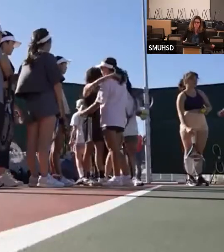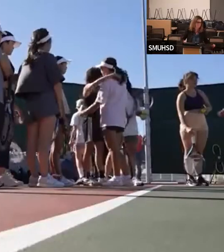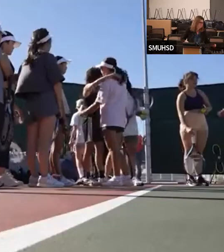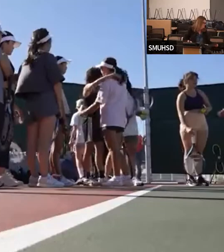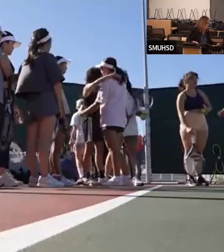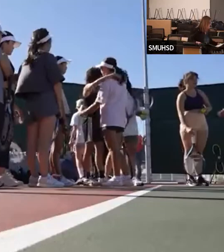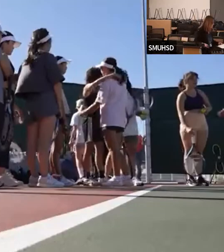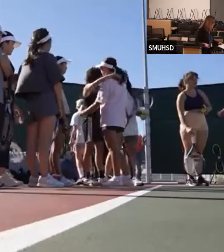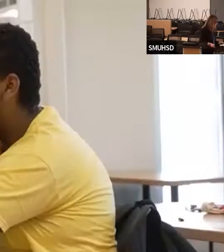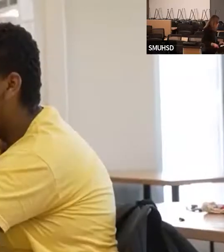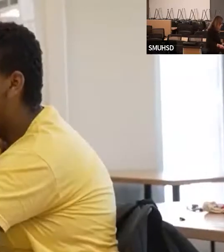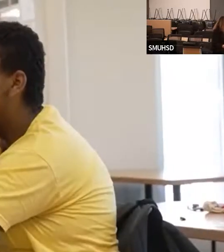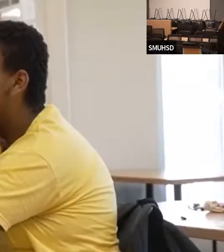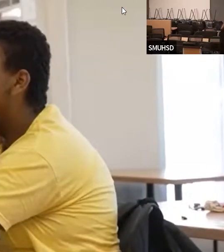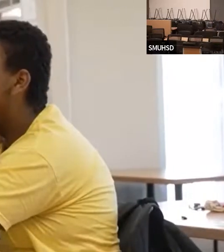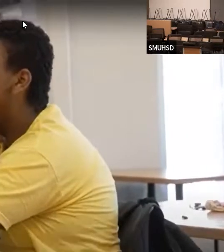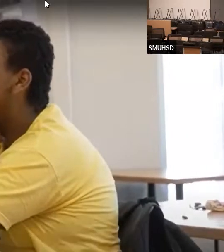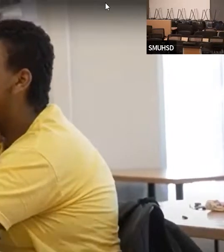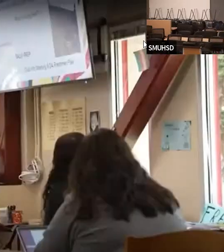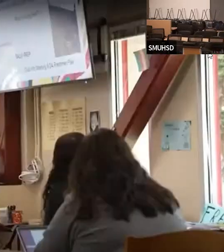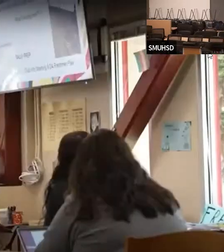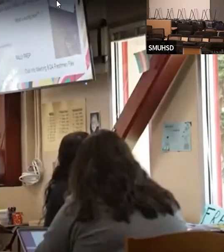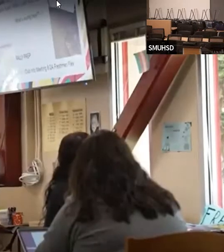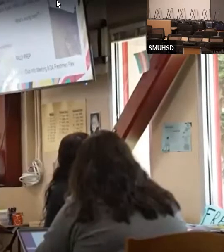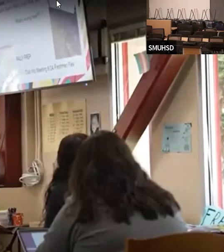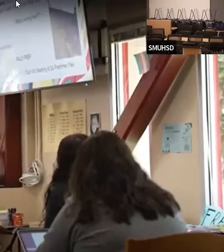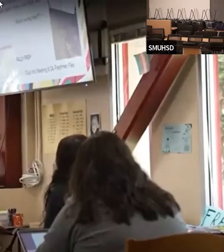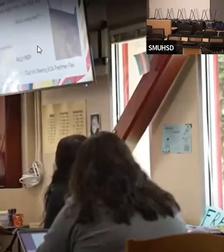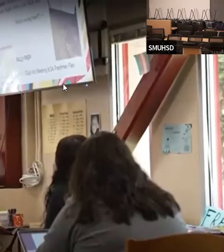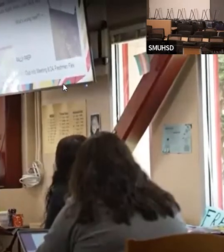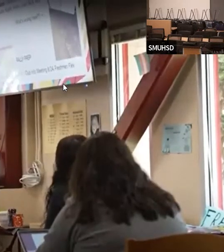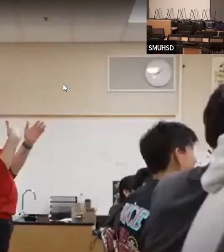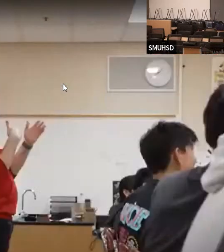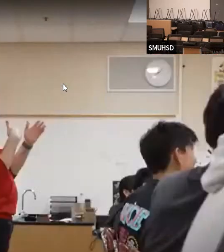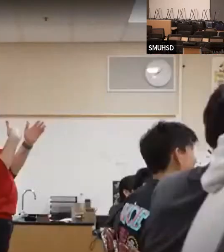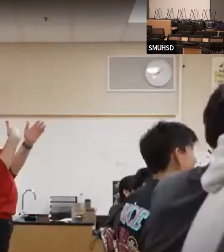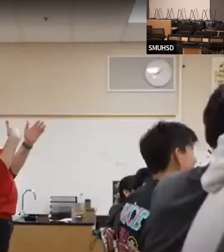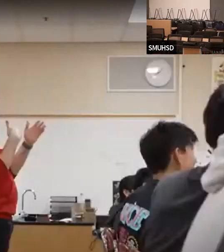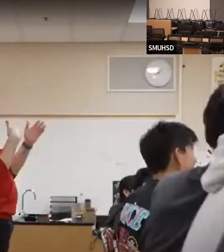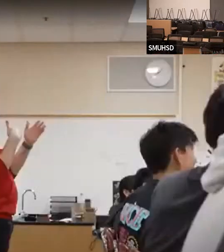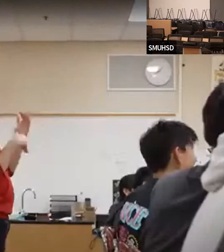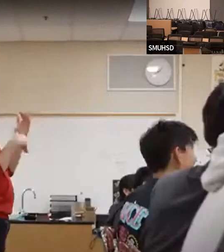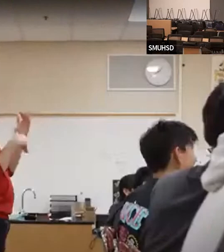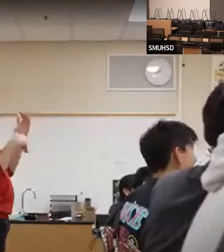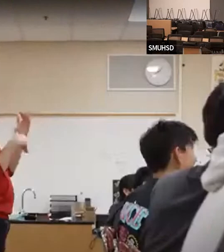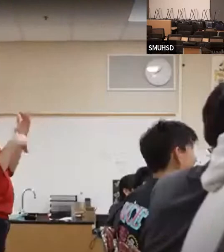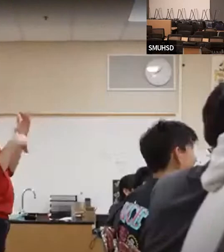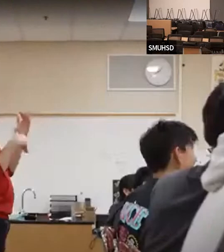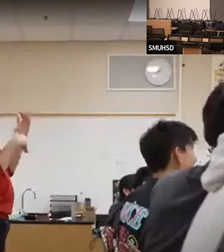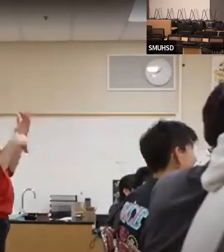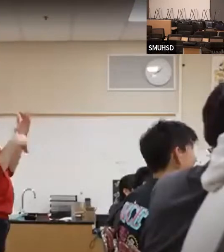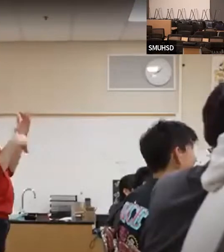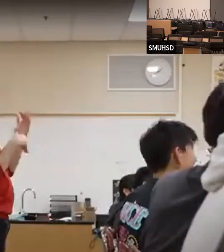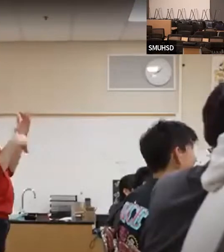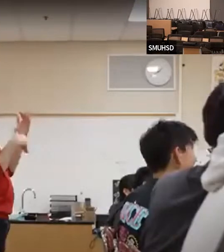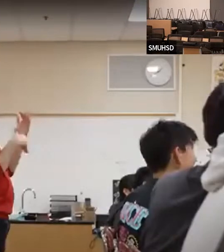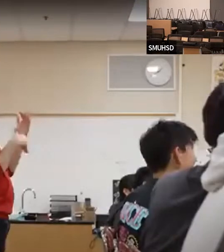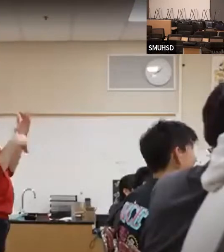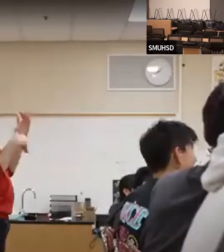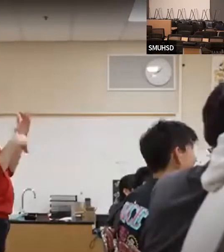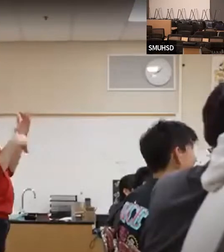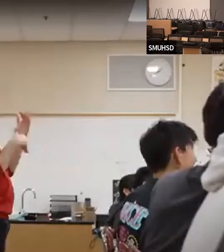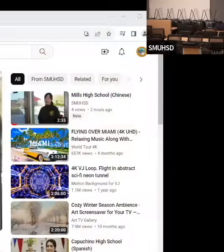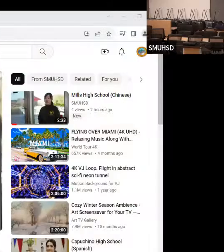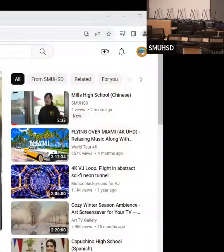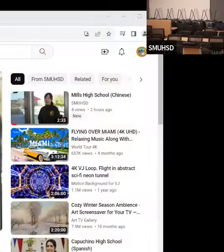So what makes our school such a great place to learn is obviously just our faculty, our staff. We also have regular counselors, like